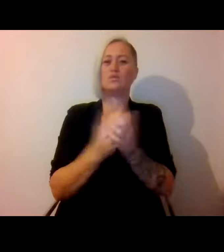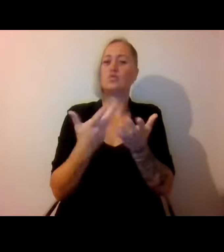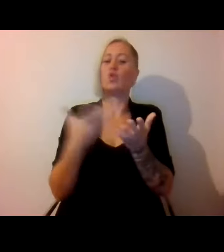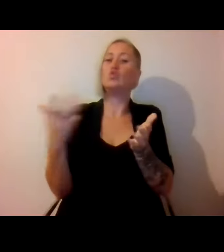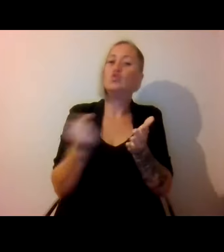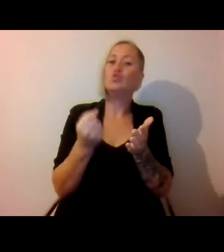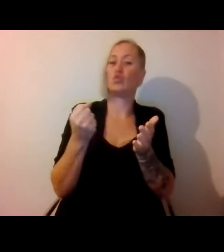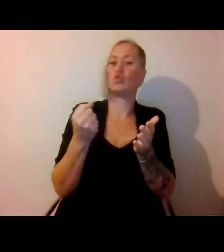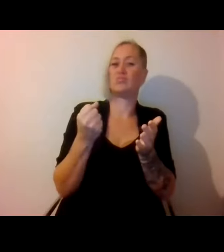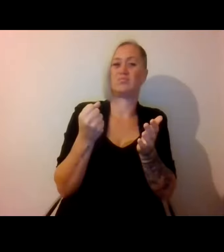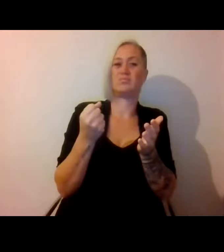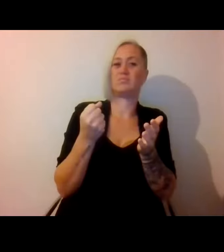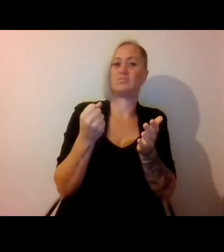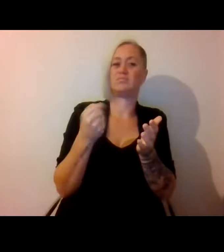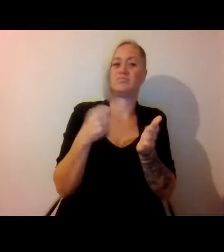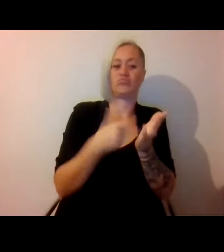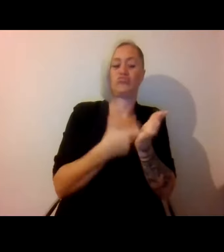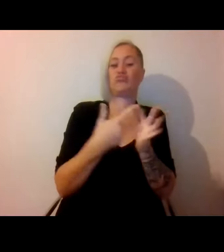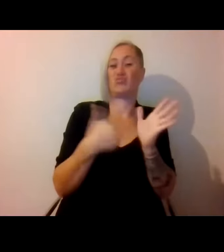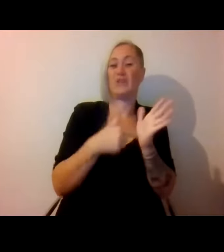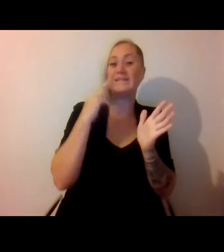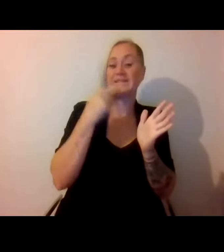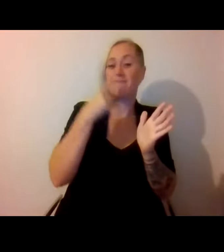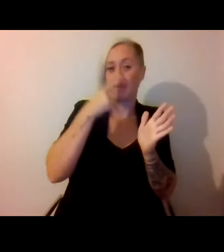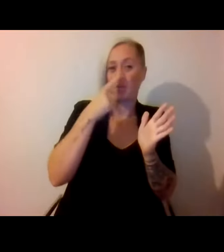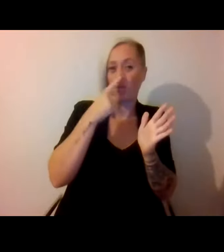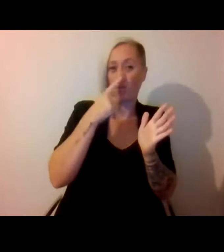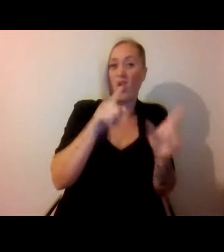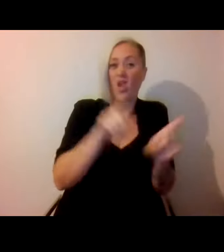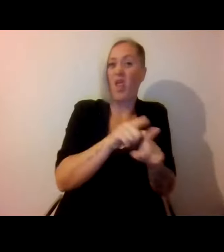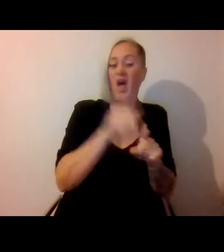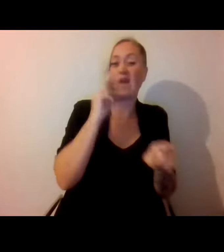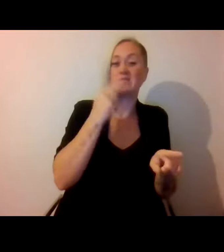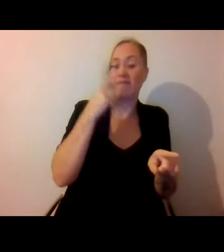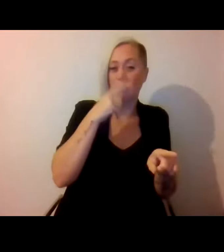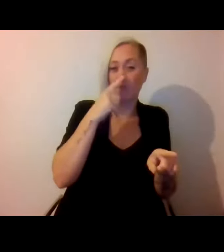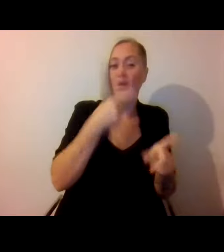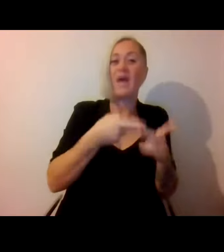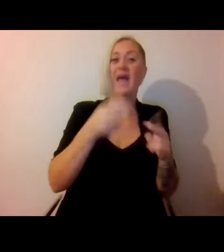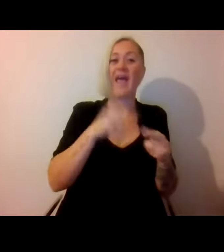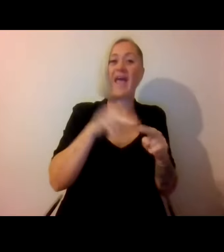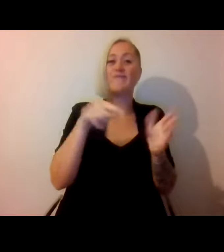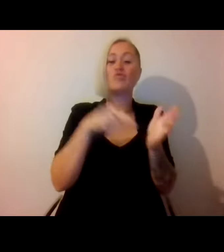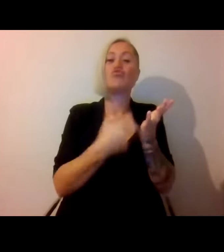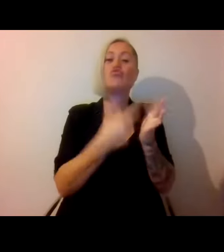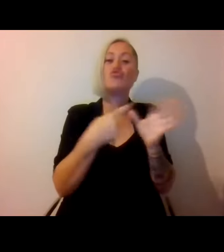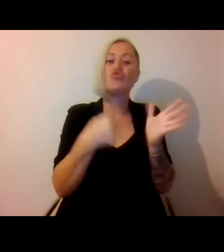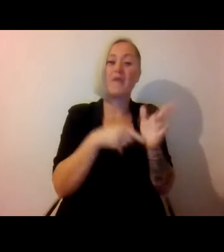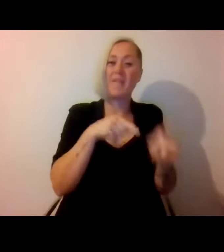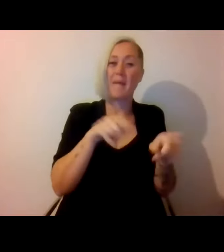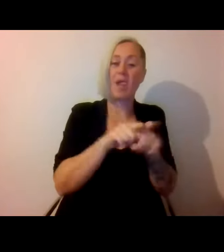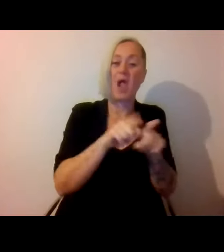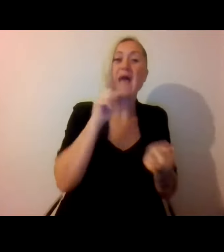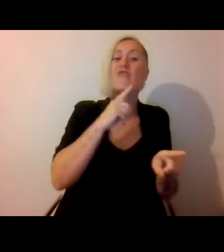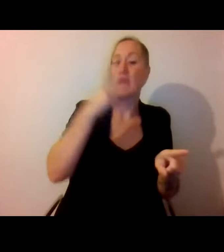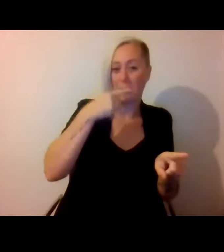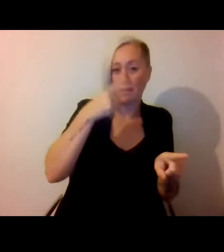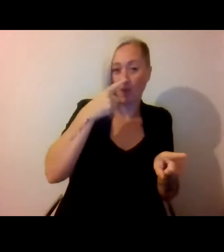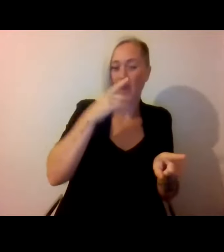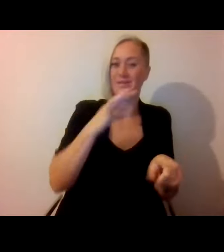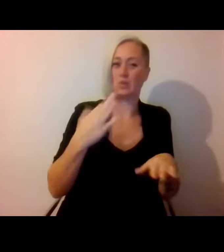treat deaf people as deaf people. If you treat deaf people as hearing people, it doesn't work.